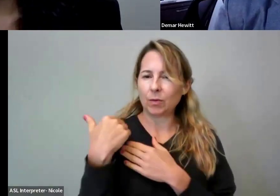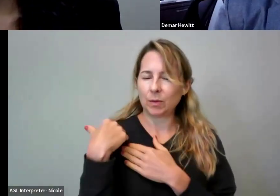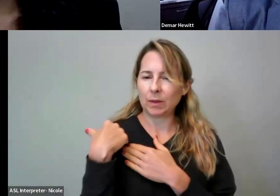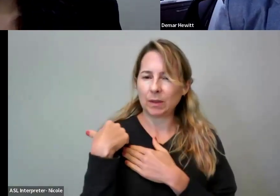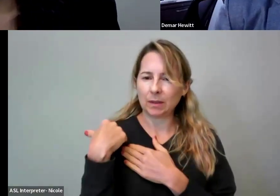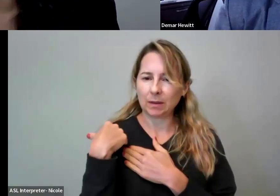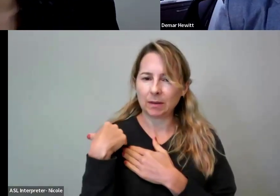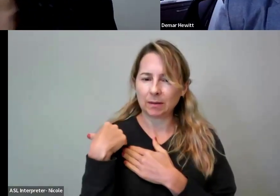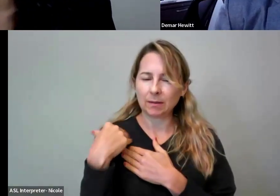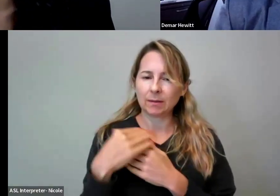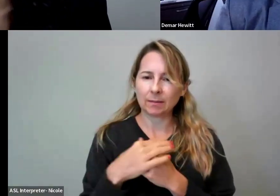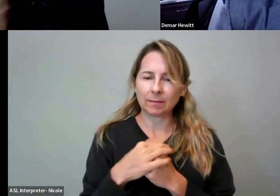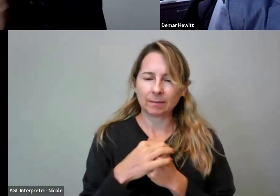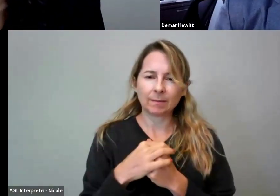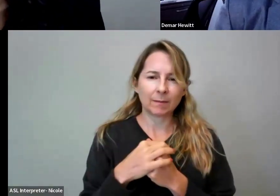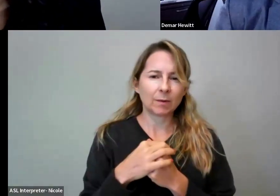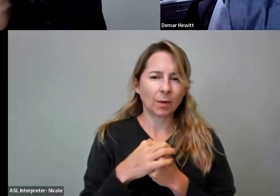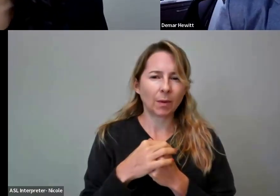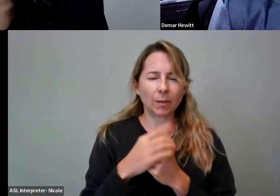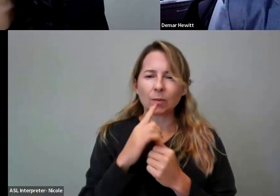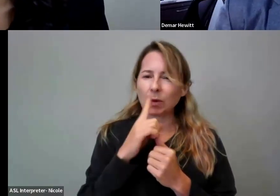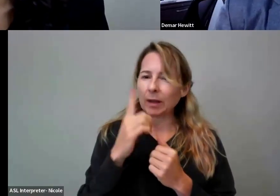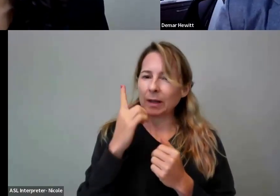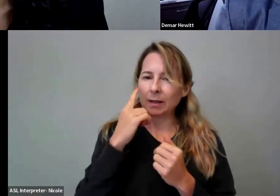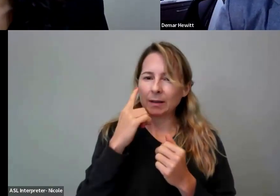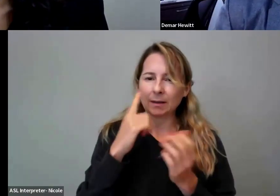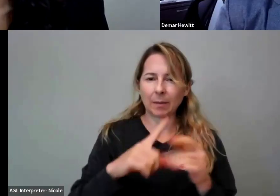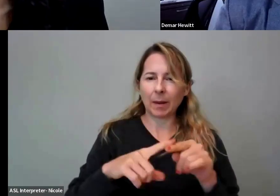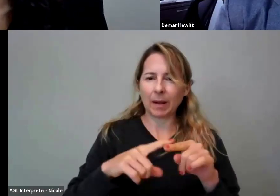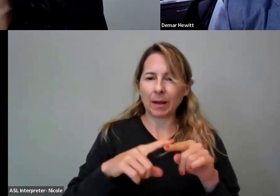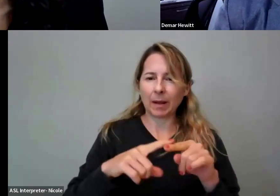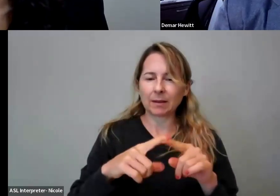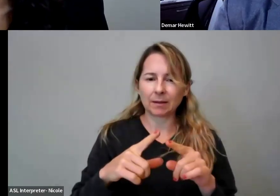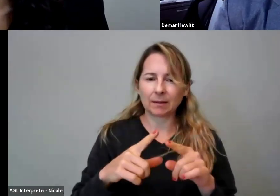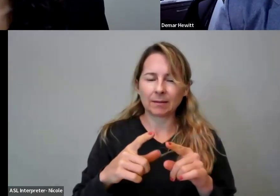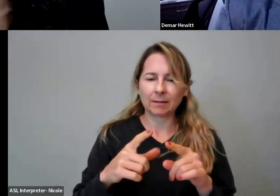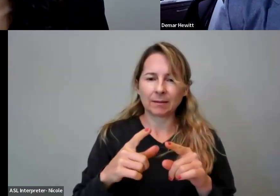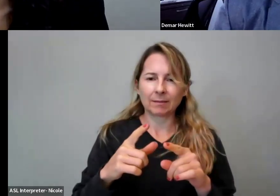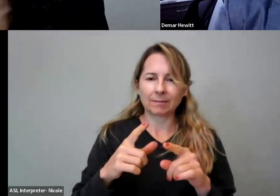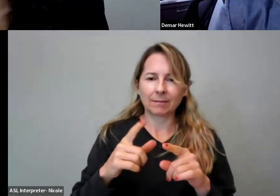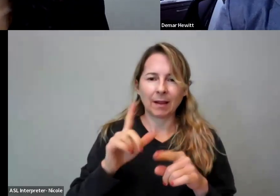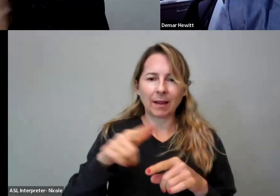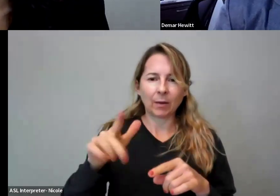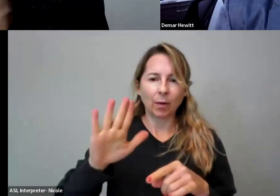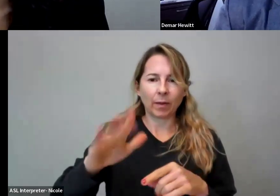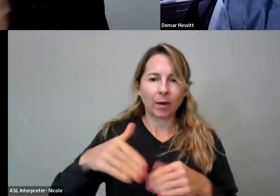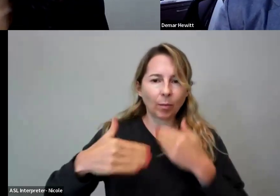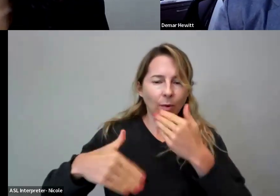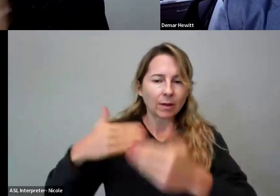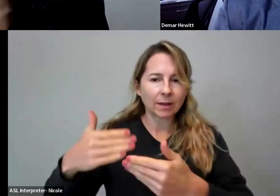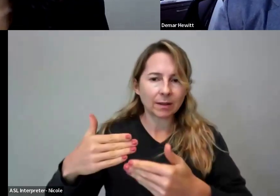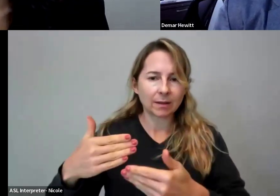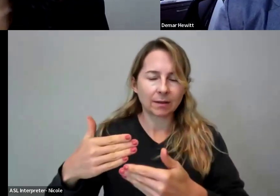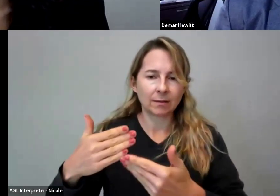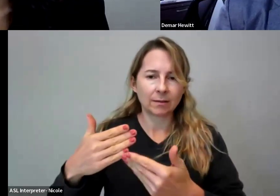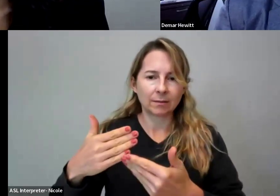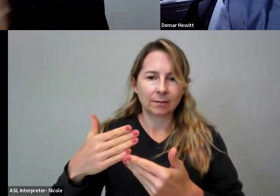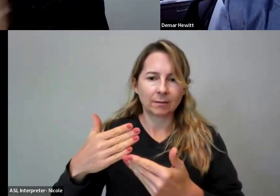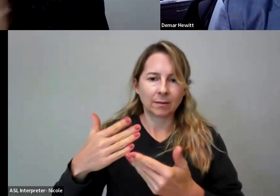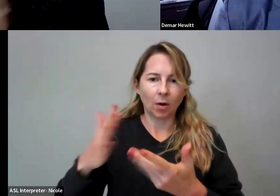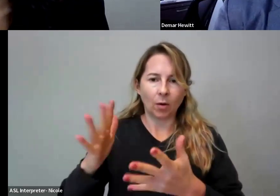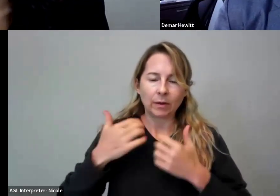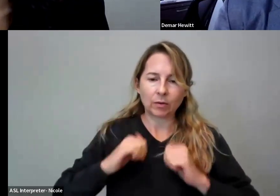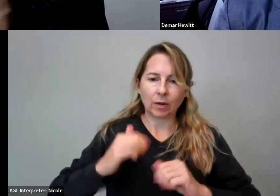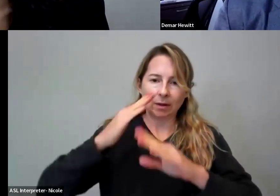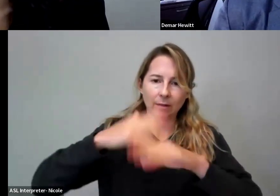be liable. So it depends on how much steps they've really taken to remove that barrier, and if it's really a barrier to you using